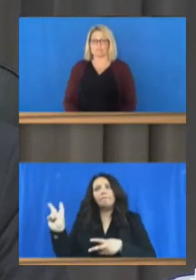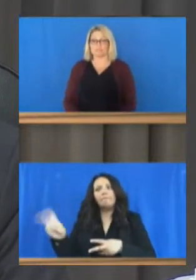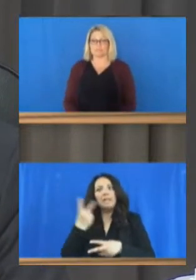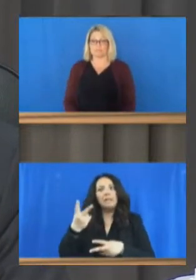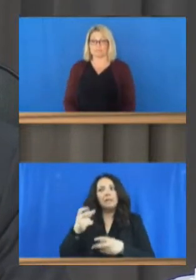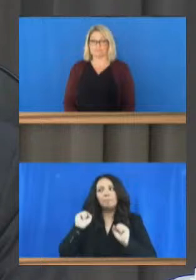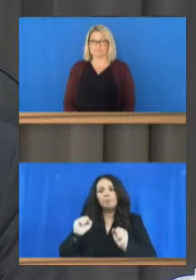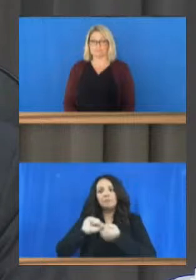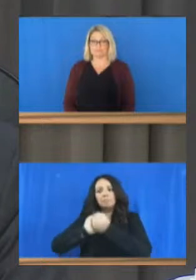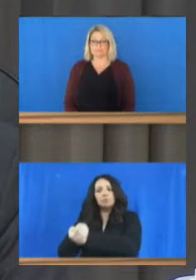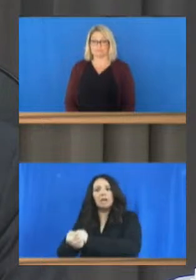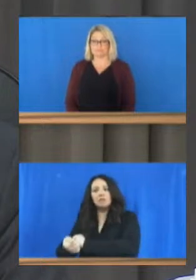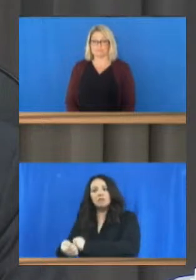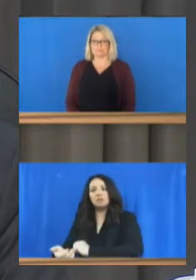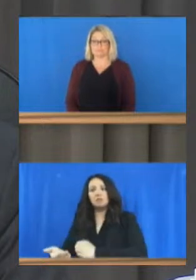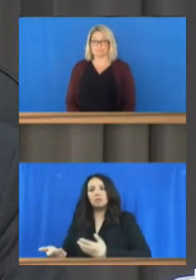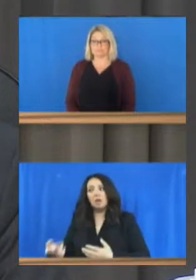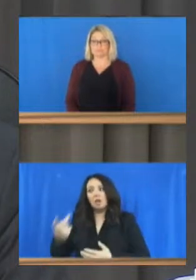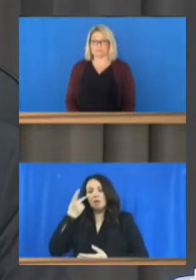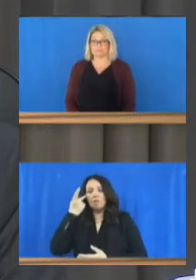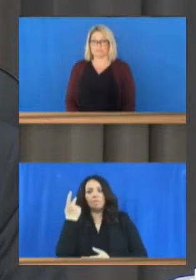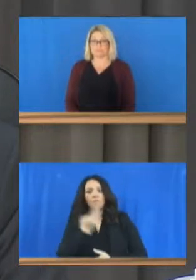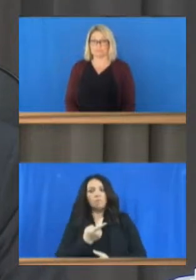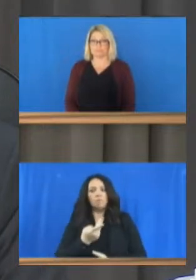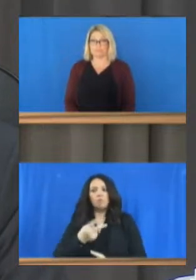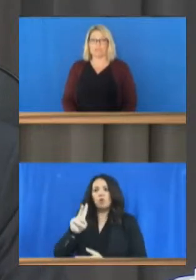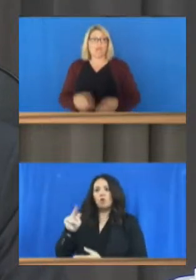dans toute la province.